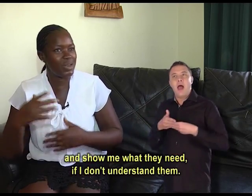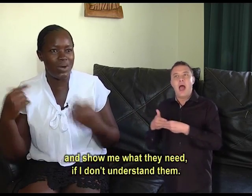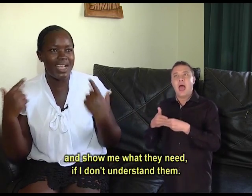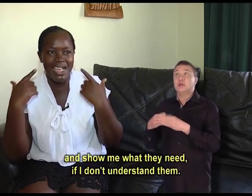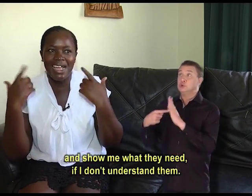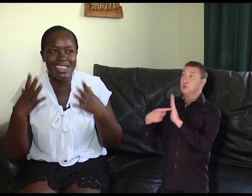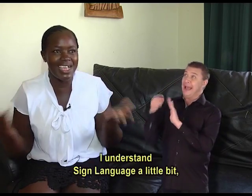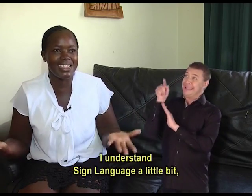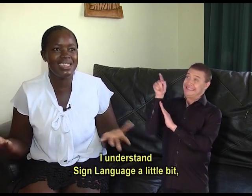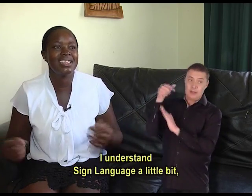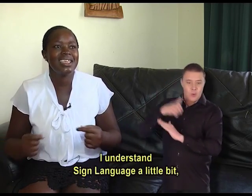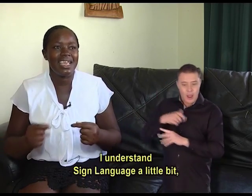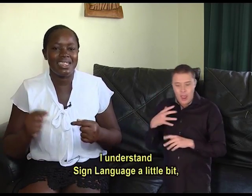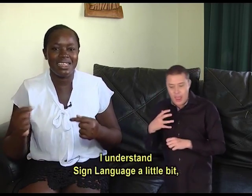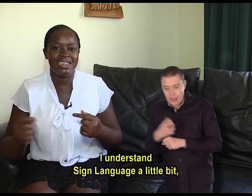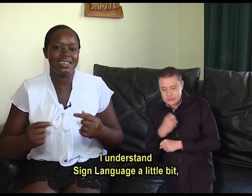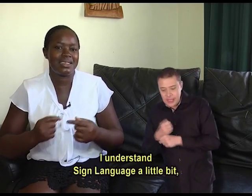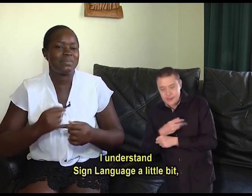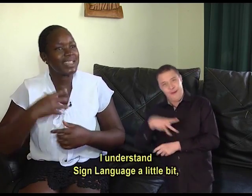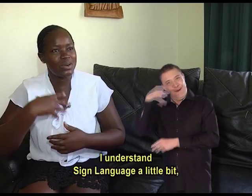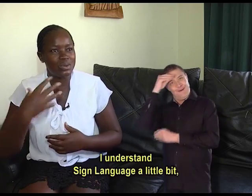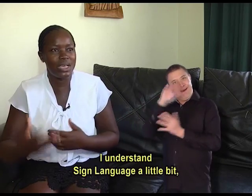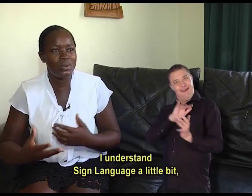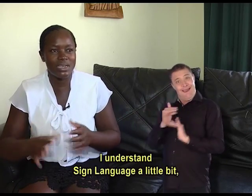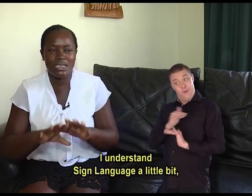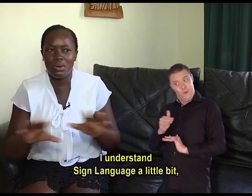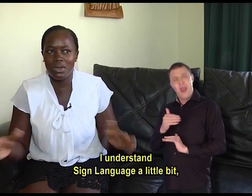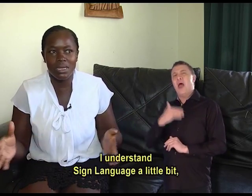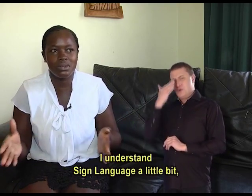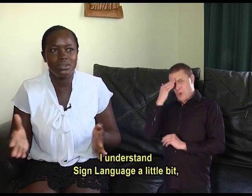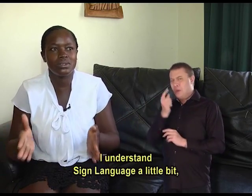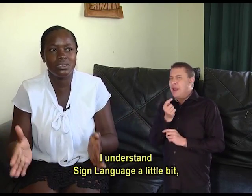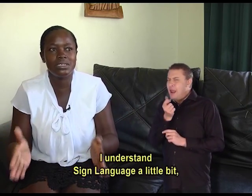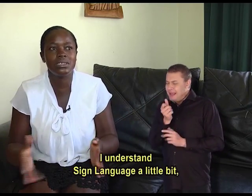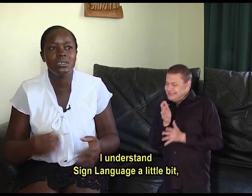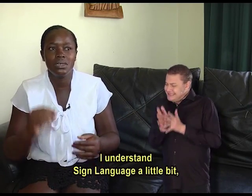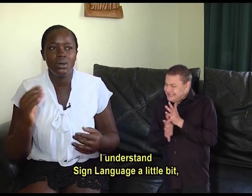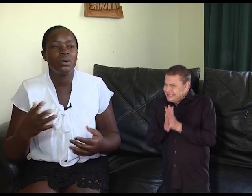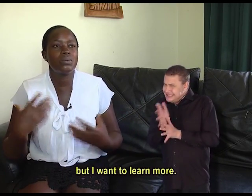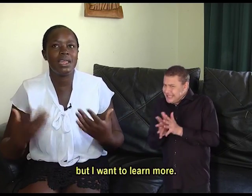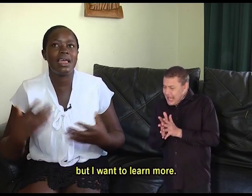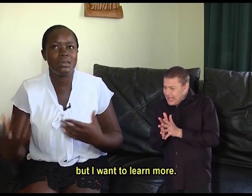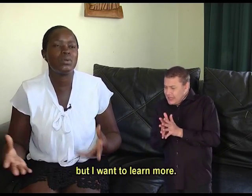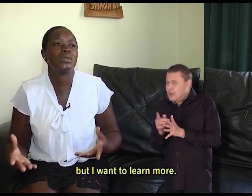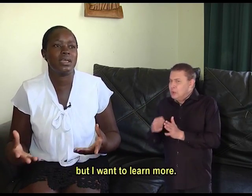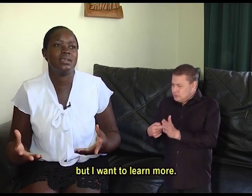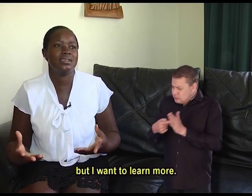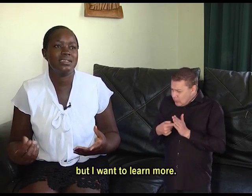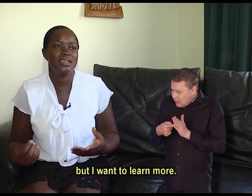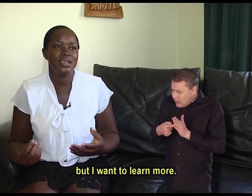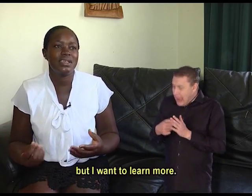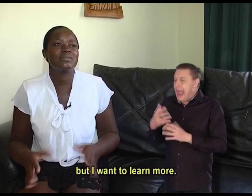ke a tlhaloganya hanyane, and then ba tla nruta gore ke kgone go itse go bolela le